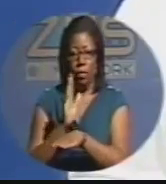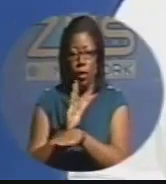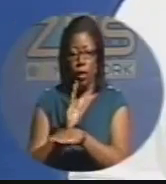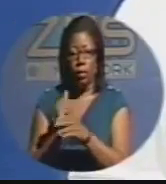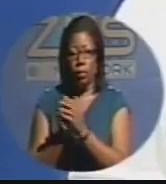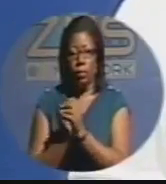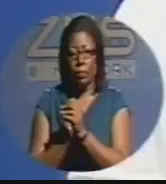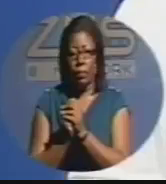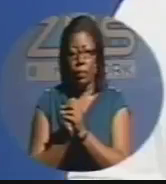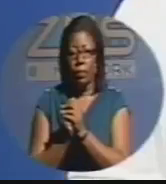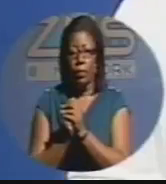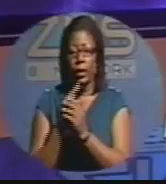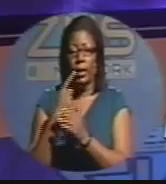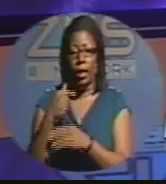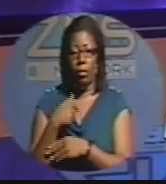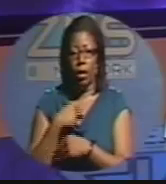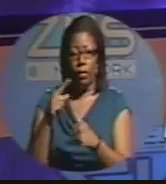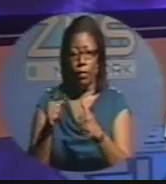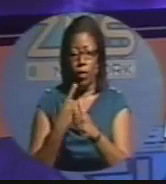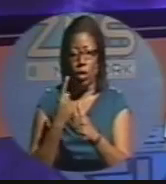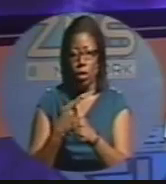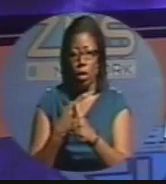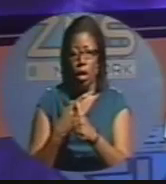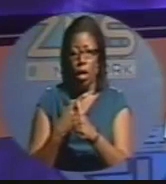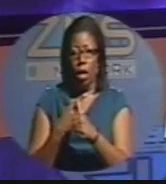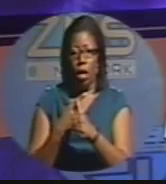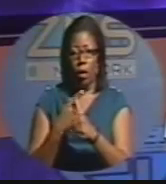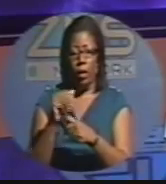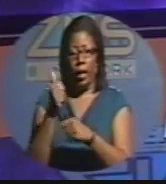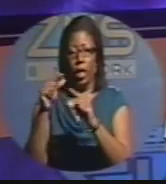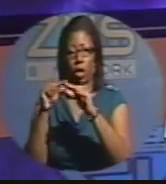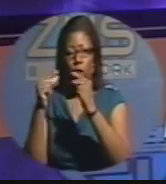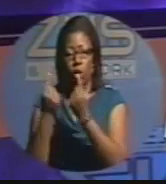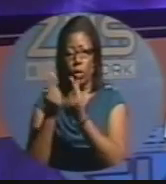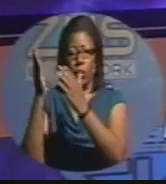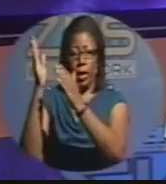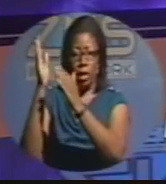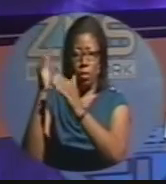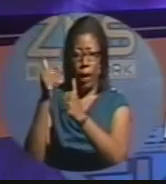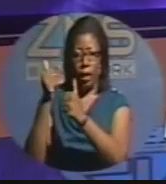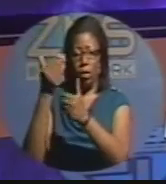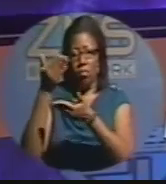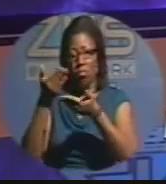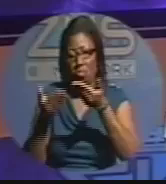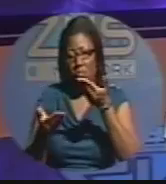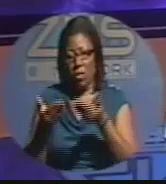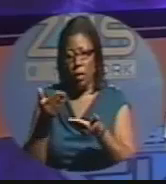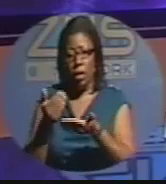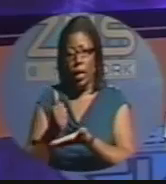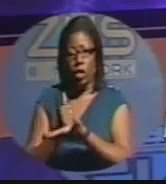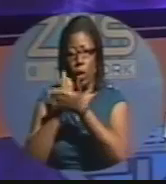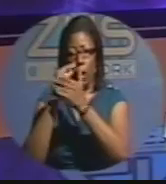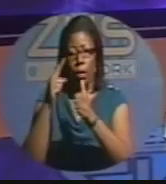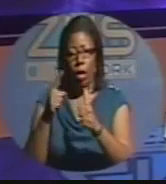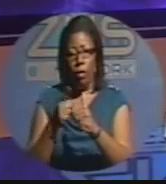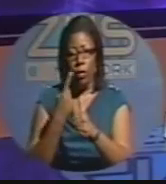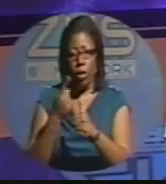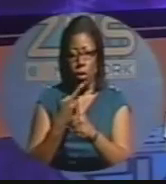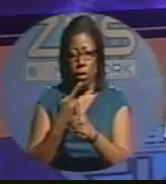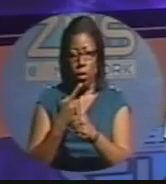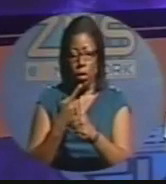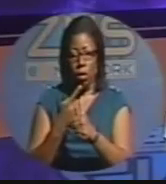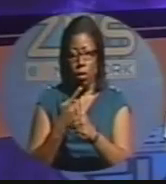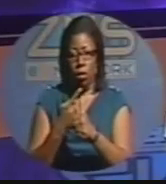evening. Now, tell me first about any vulnerable groups you expect you may be assisting first. Is that